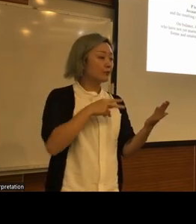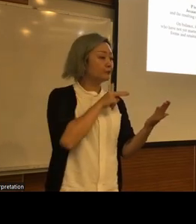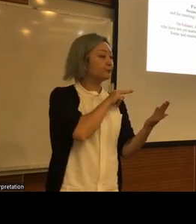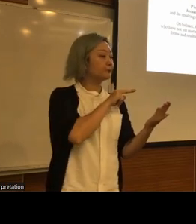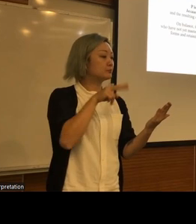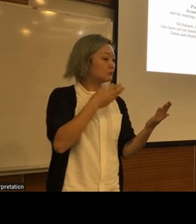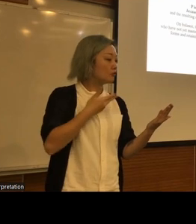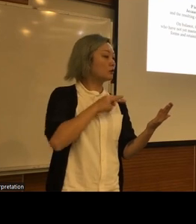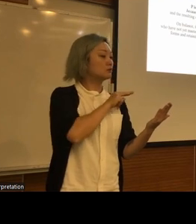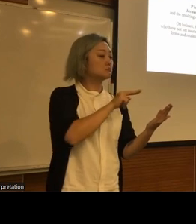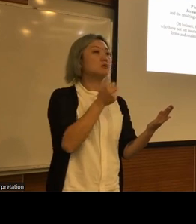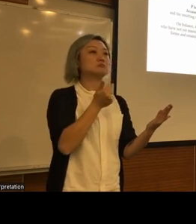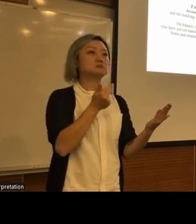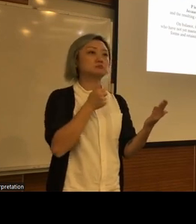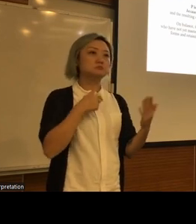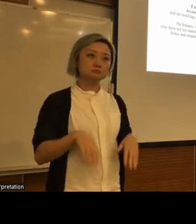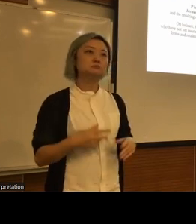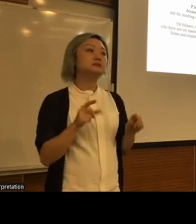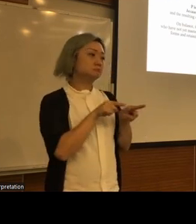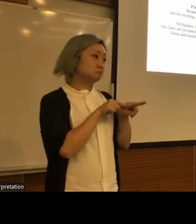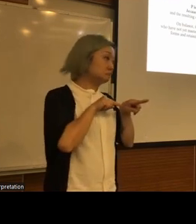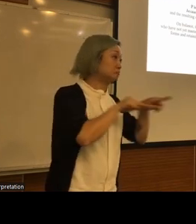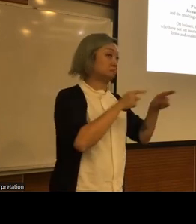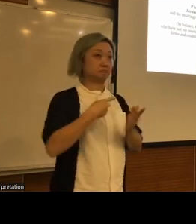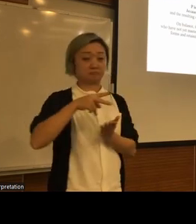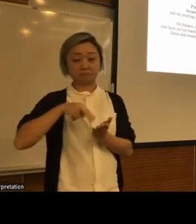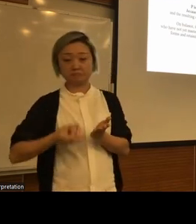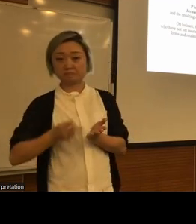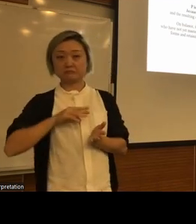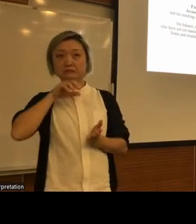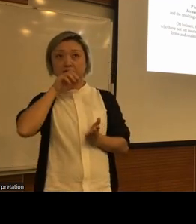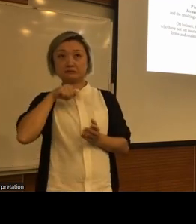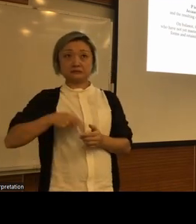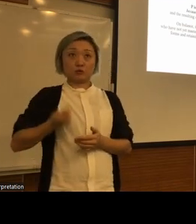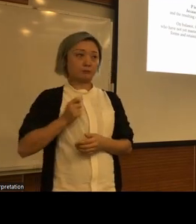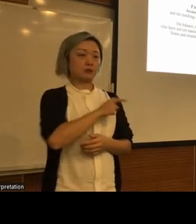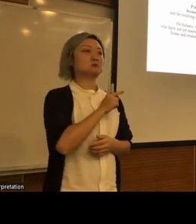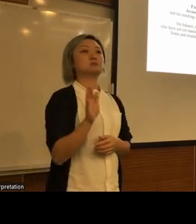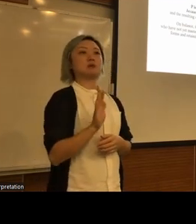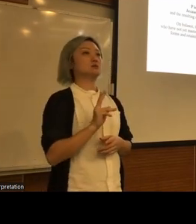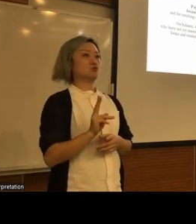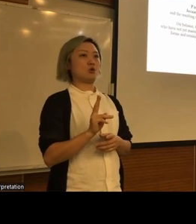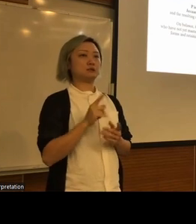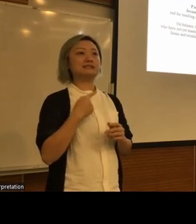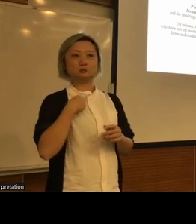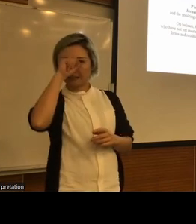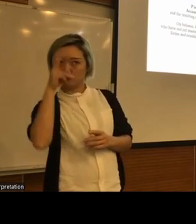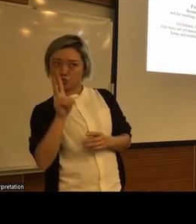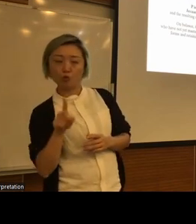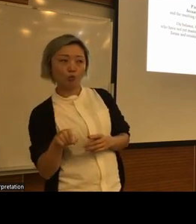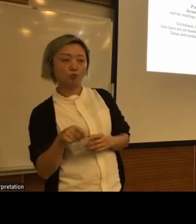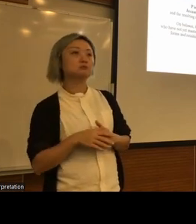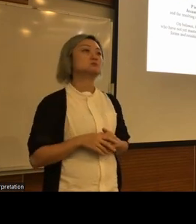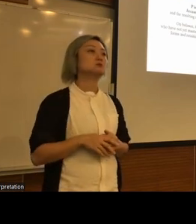the target speech. I will explain that in the second part of this talk. So on